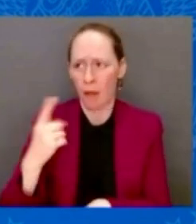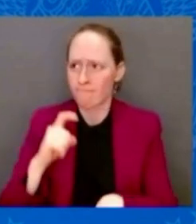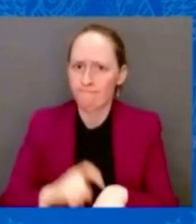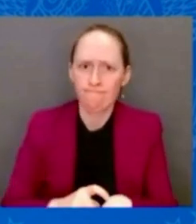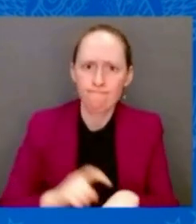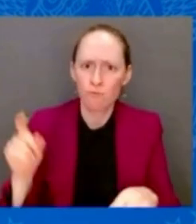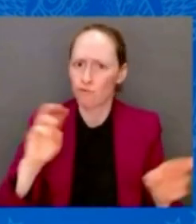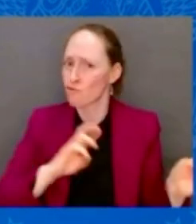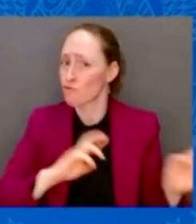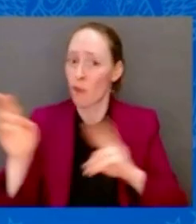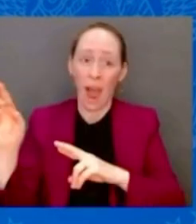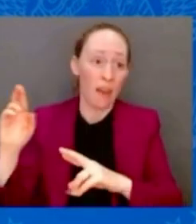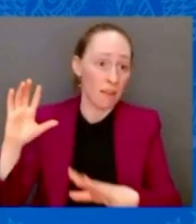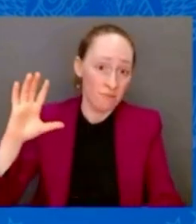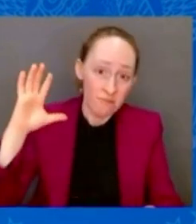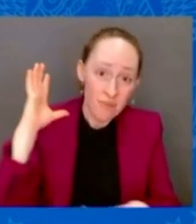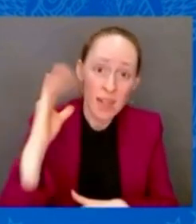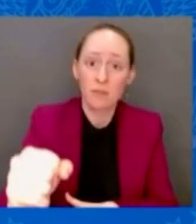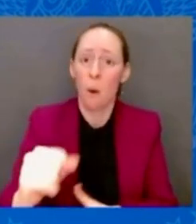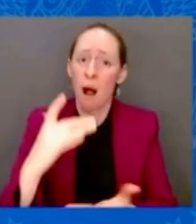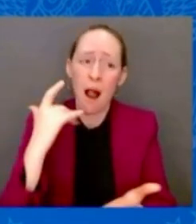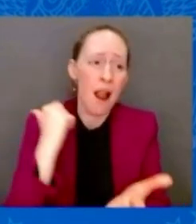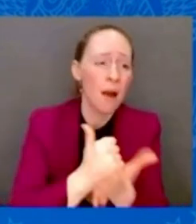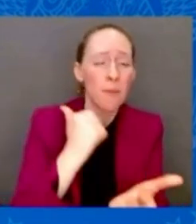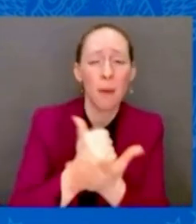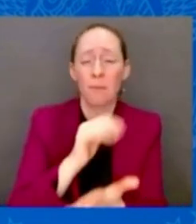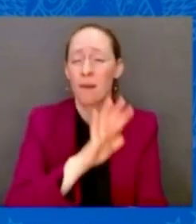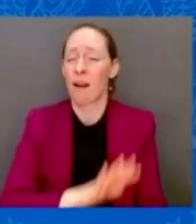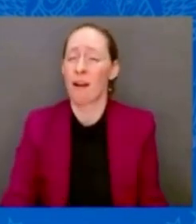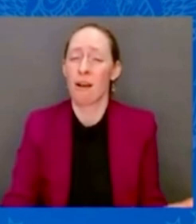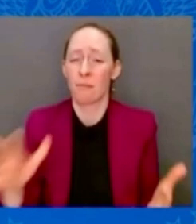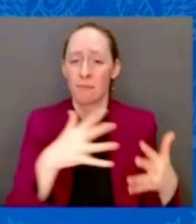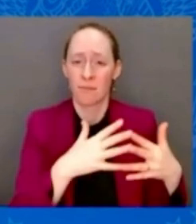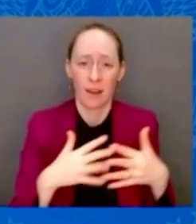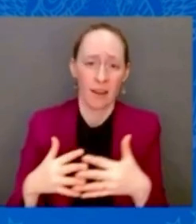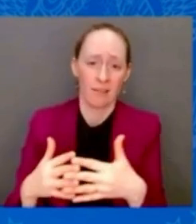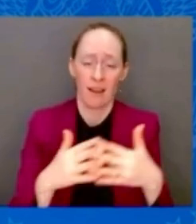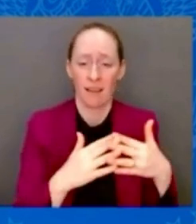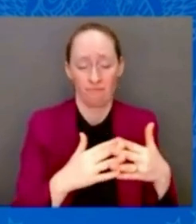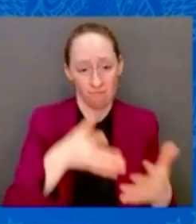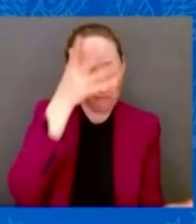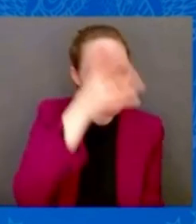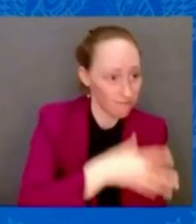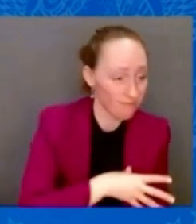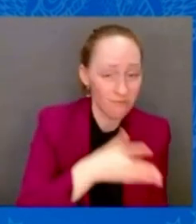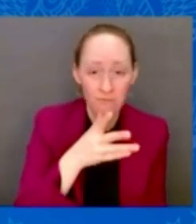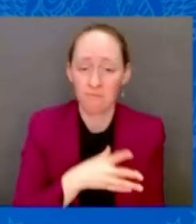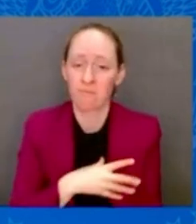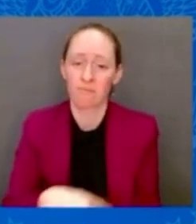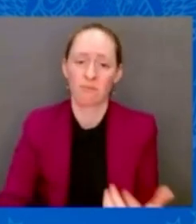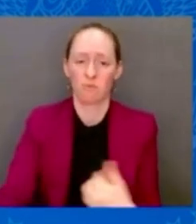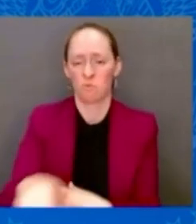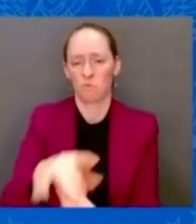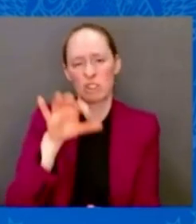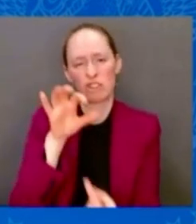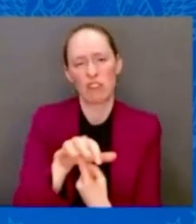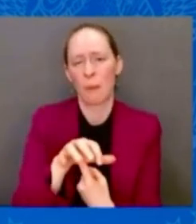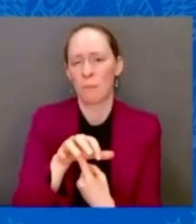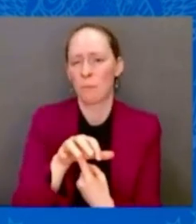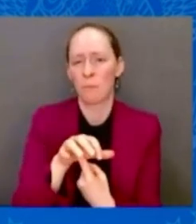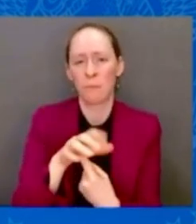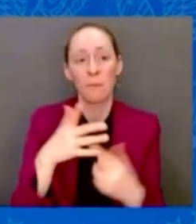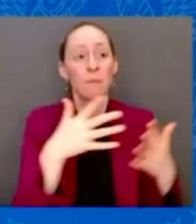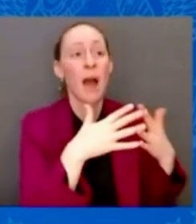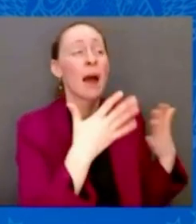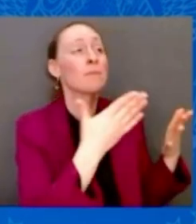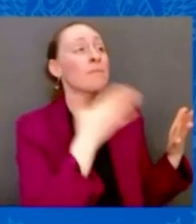You guys are the best. You women are the best. And that's not hyperbole. You're the very best America has to offer. We owe you, and I promise,